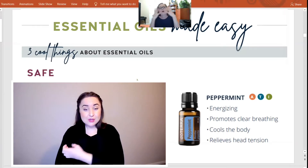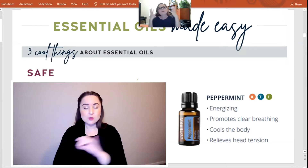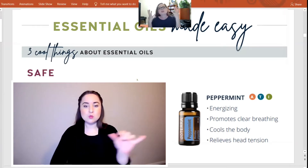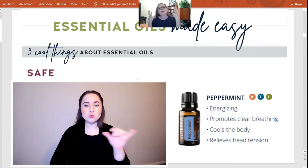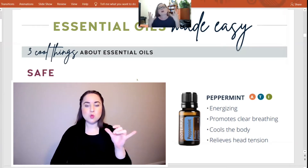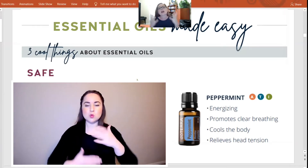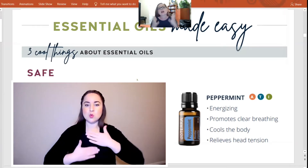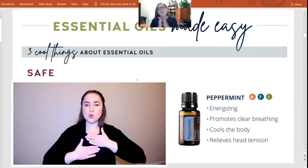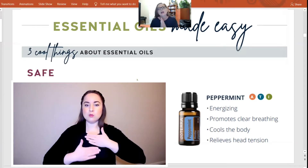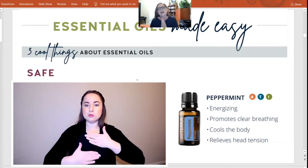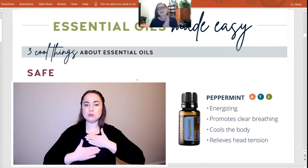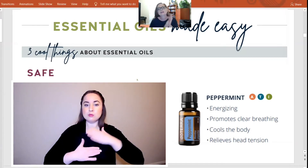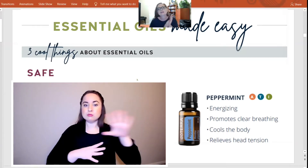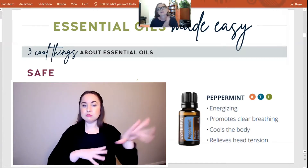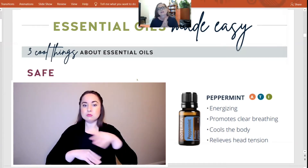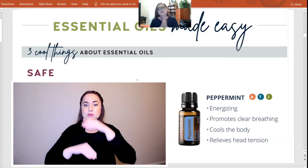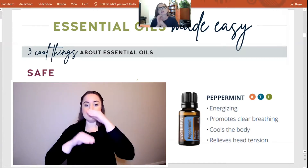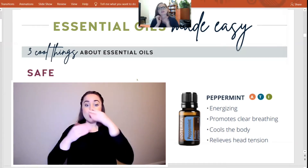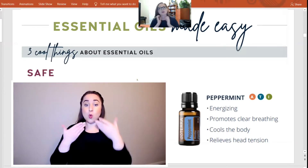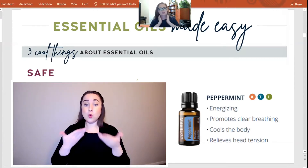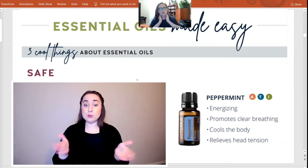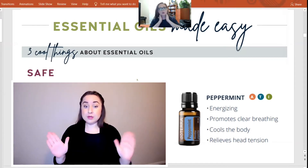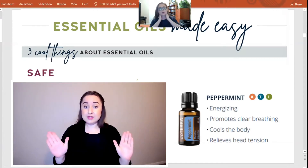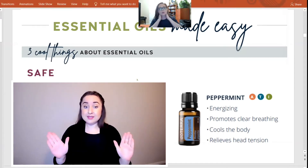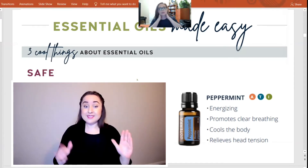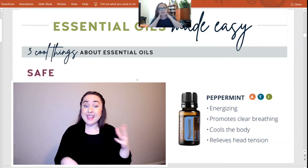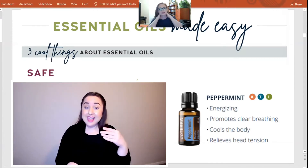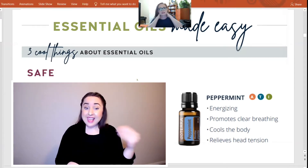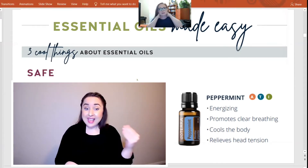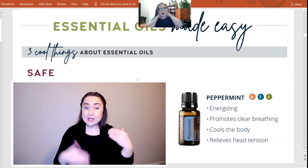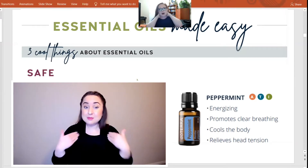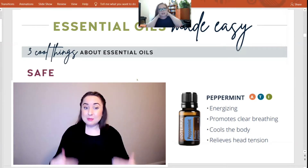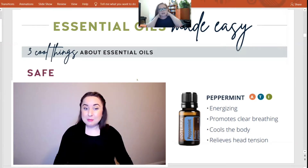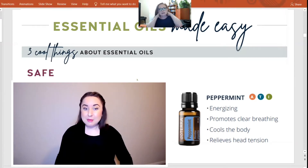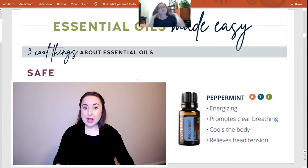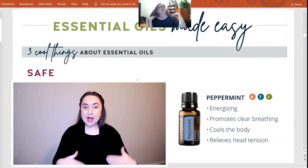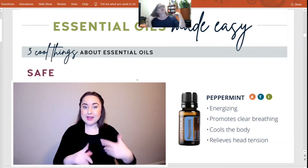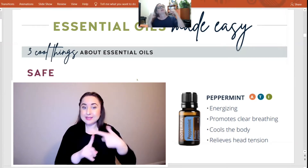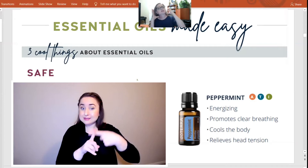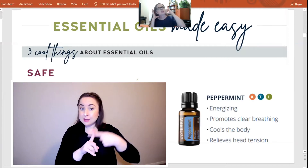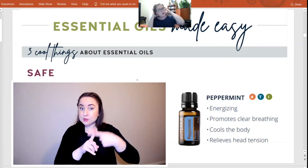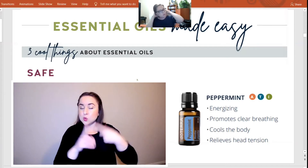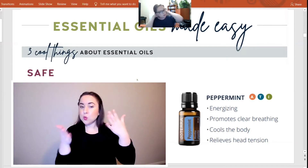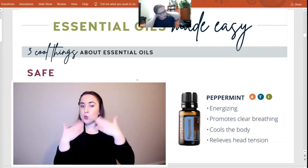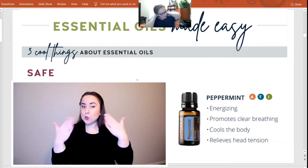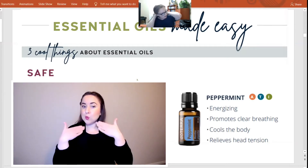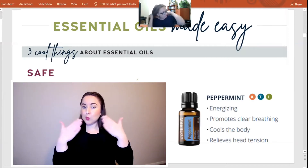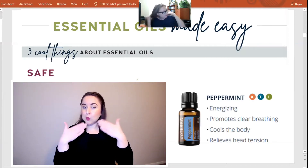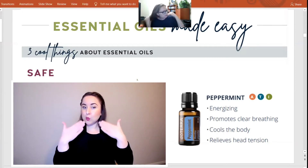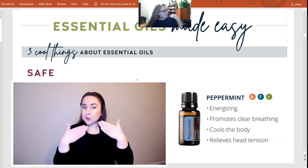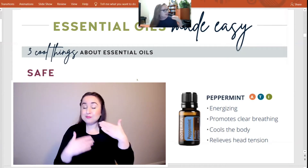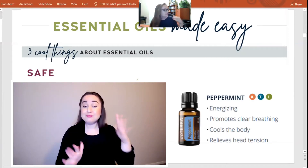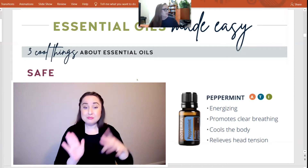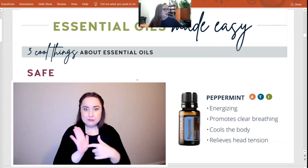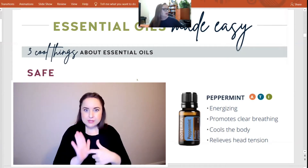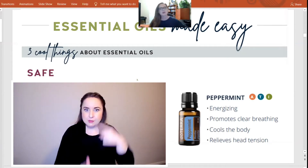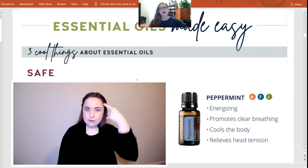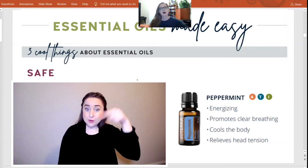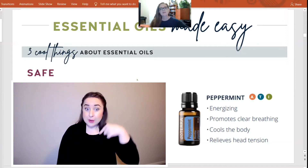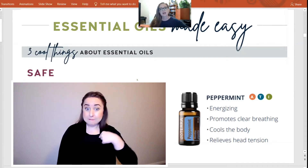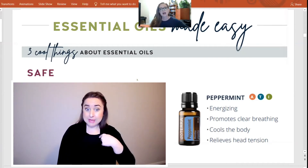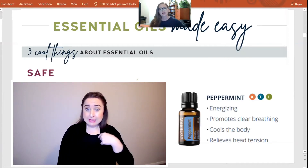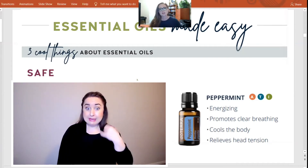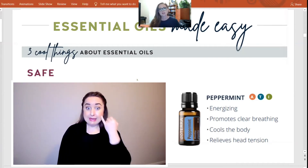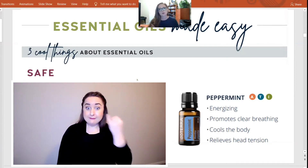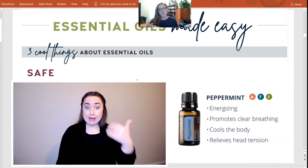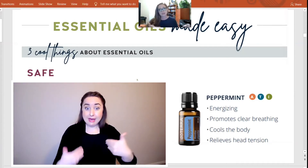opens up our airways. It's also cooling to the body. So for me, if I'm having a